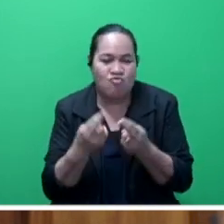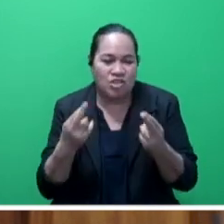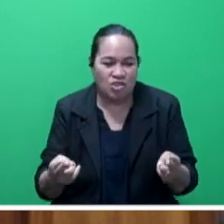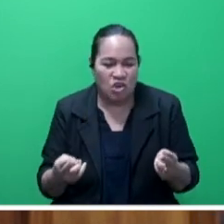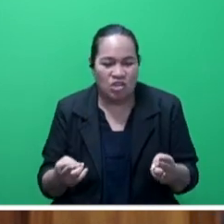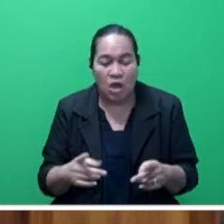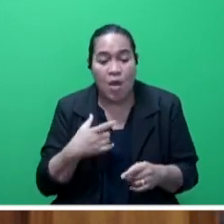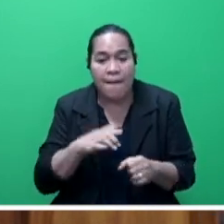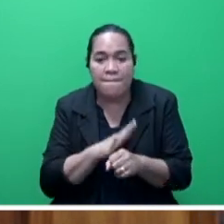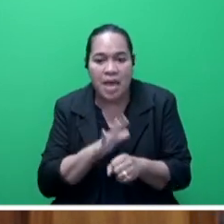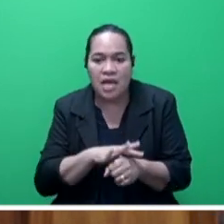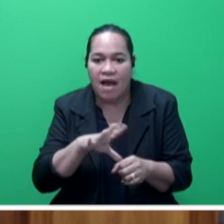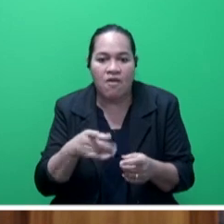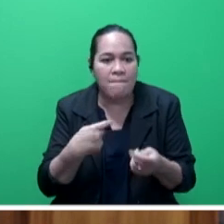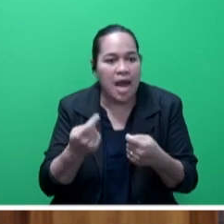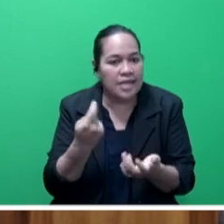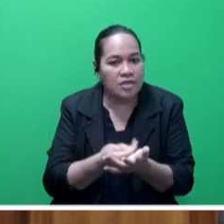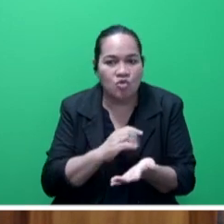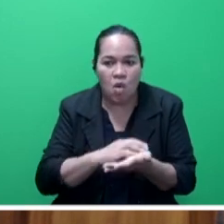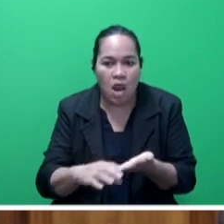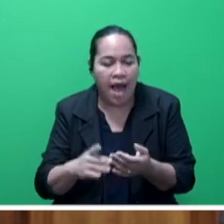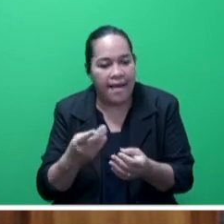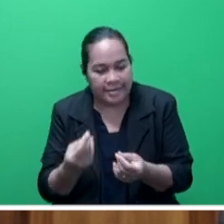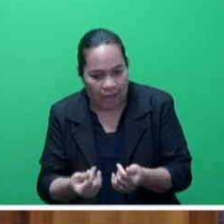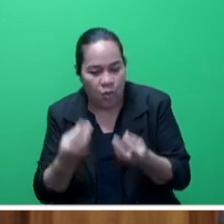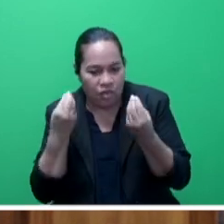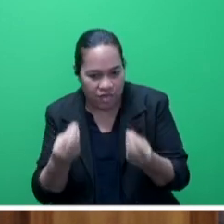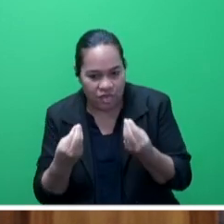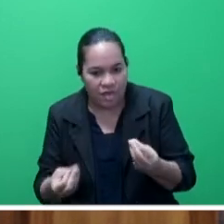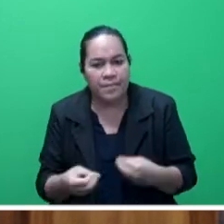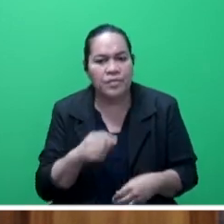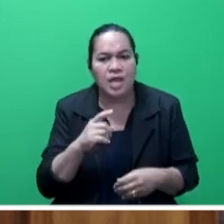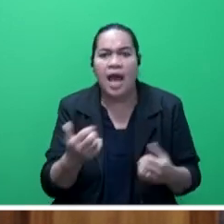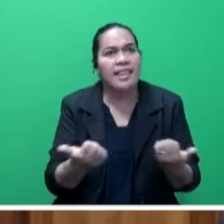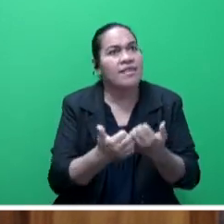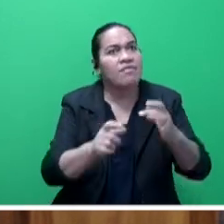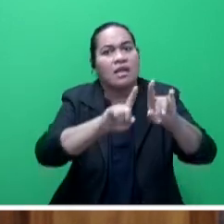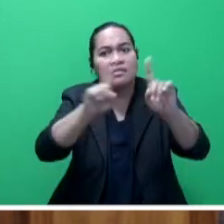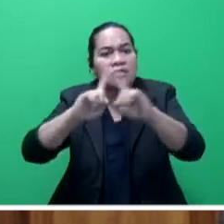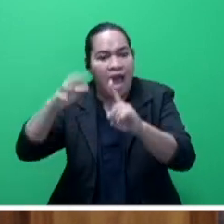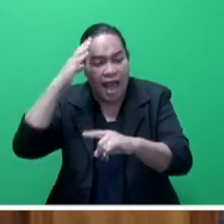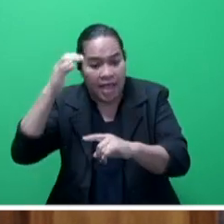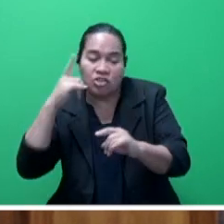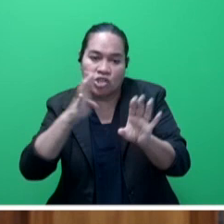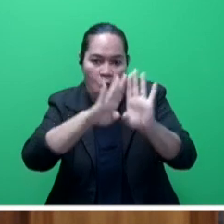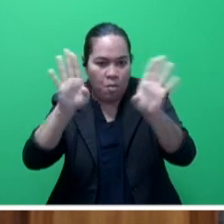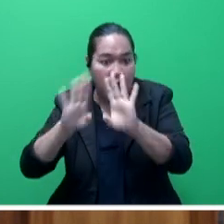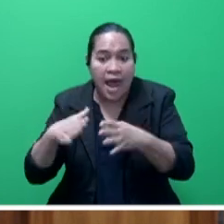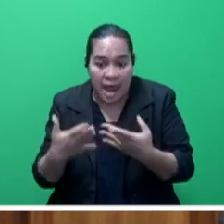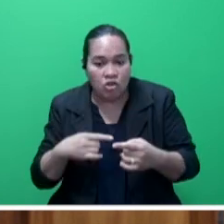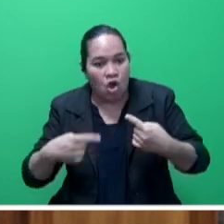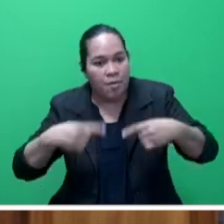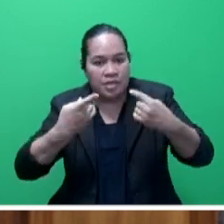every marketing dollar count, because unlike last year, a number of destinations have now opened up. That means competition is much stronger. And